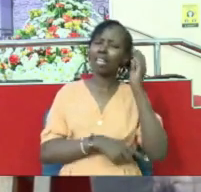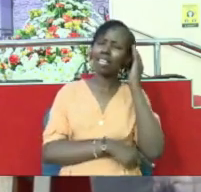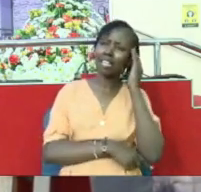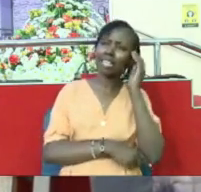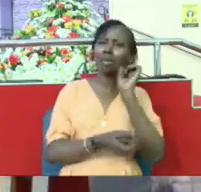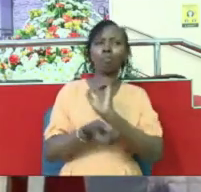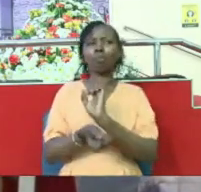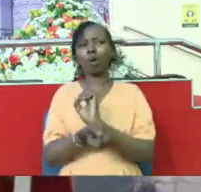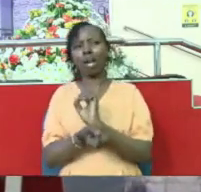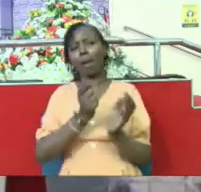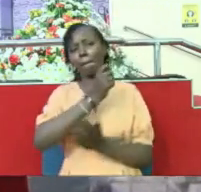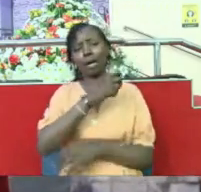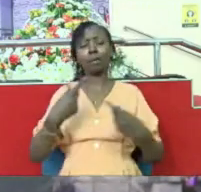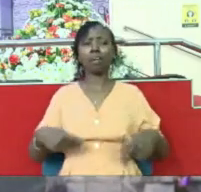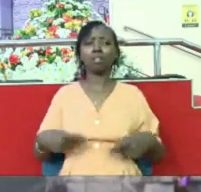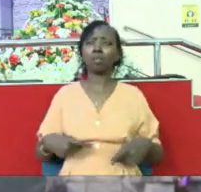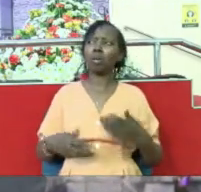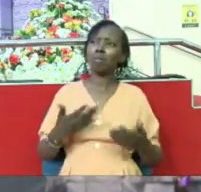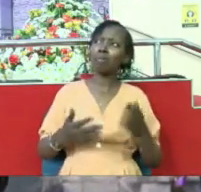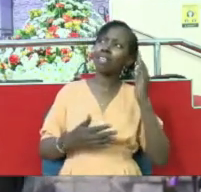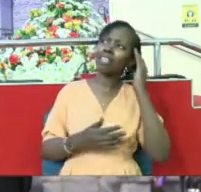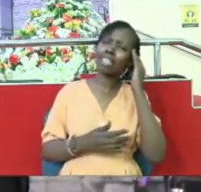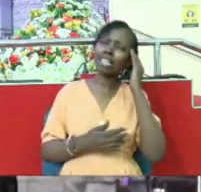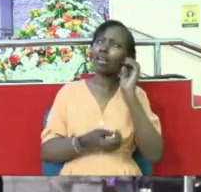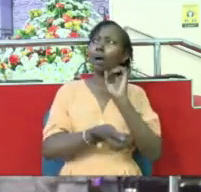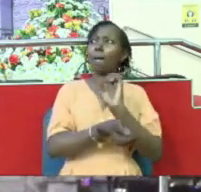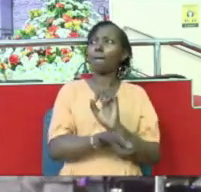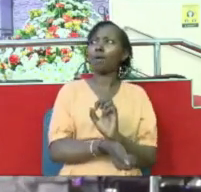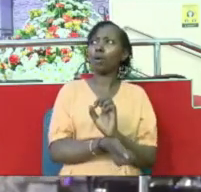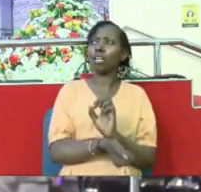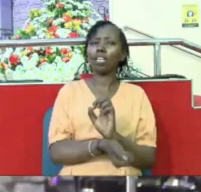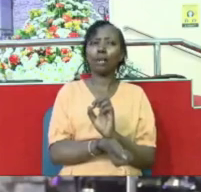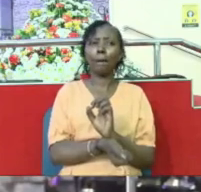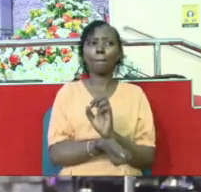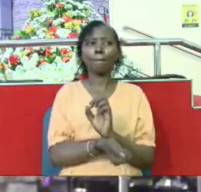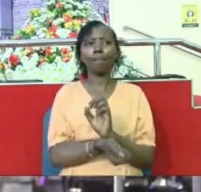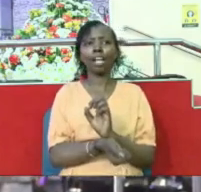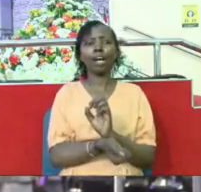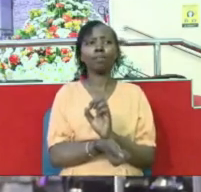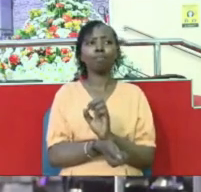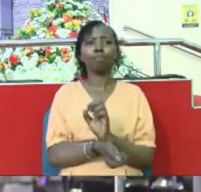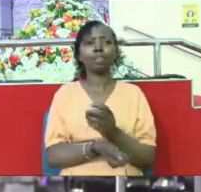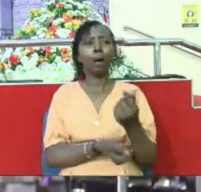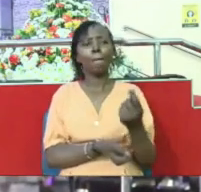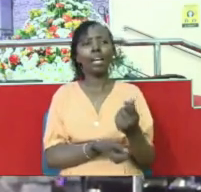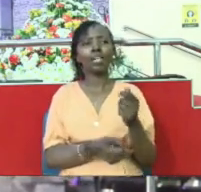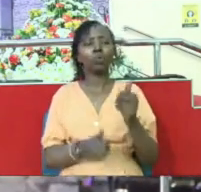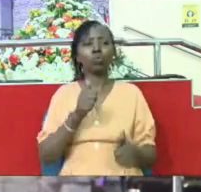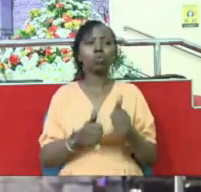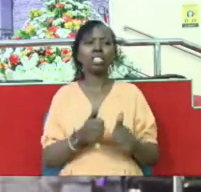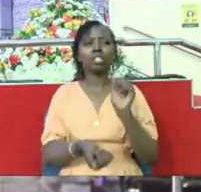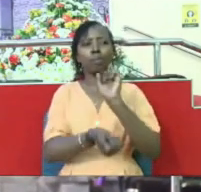They were even thinking maybe the ministry of the money that were being collected were personal.